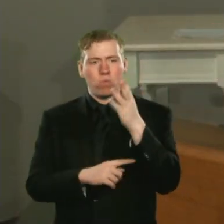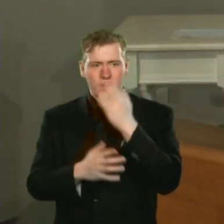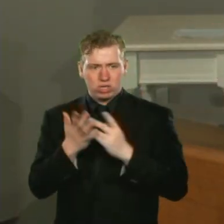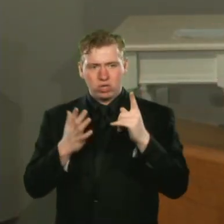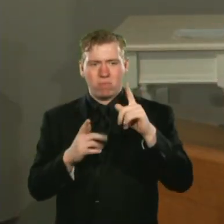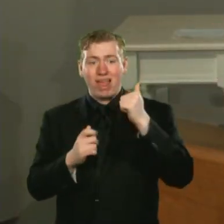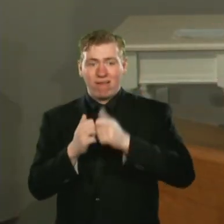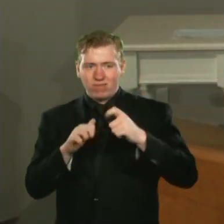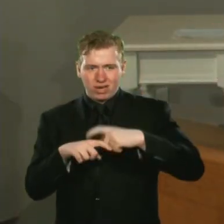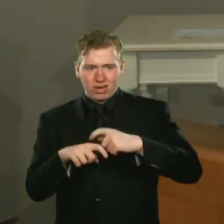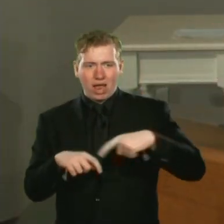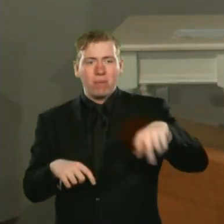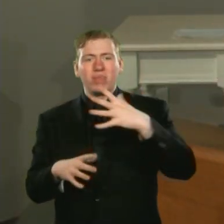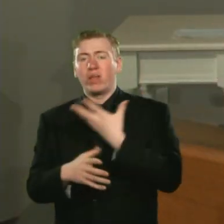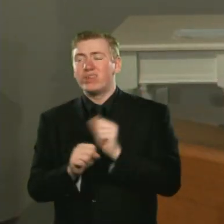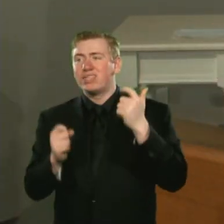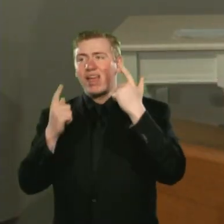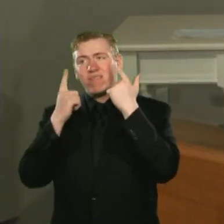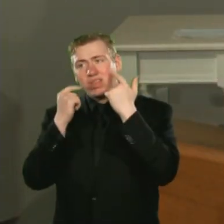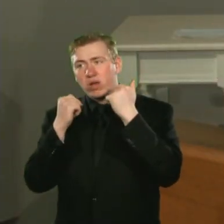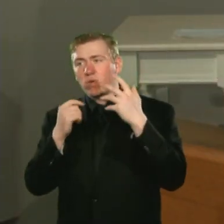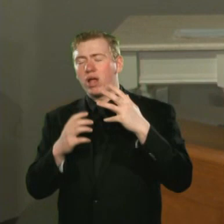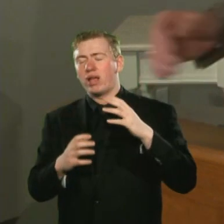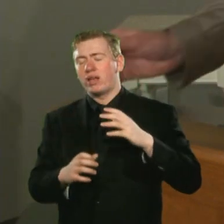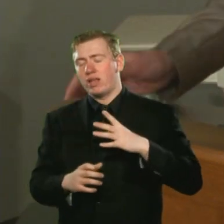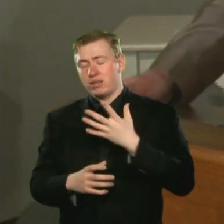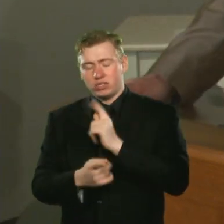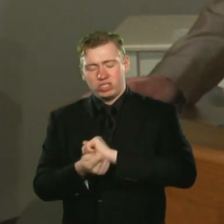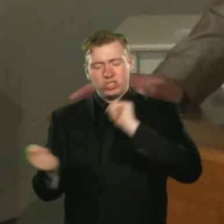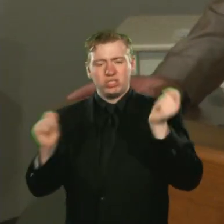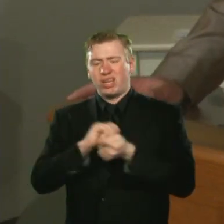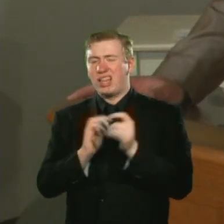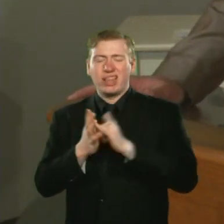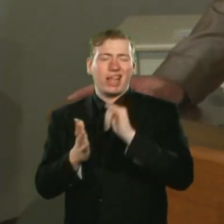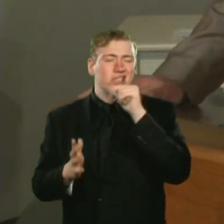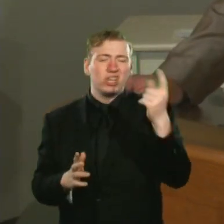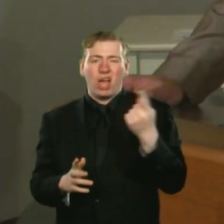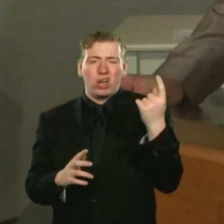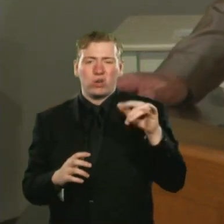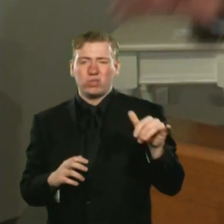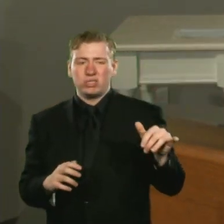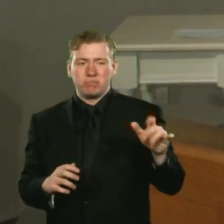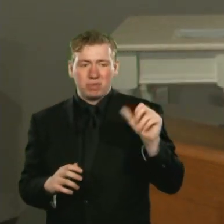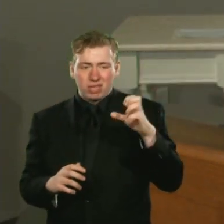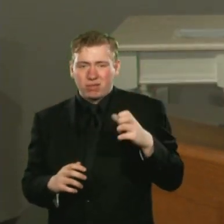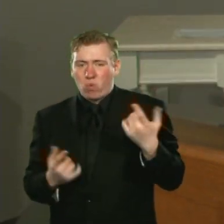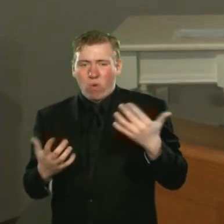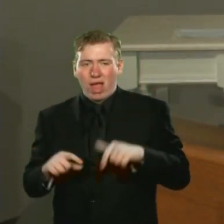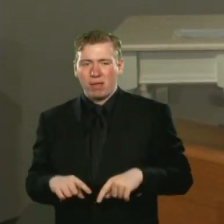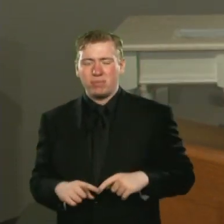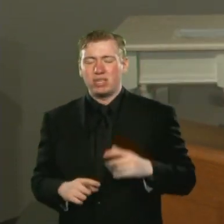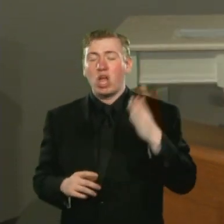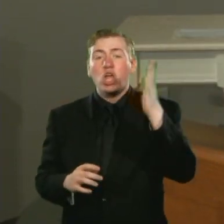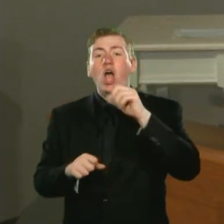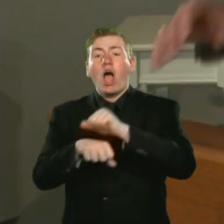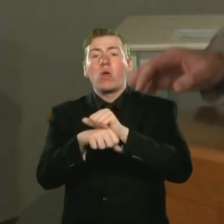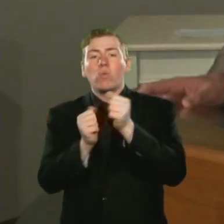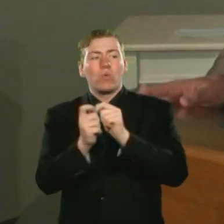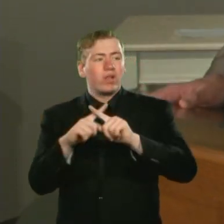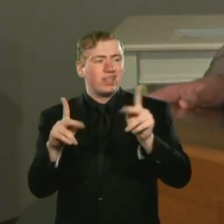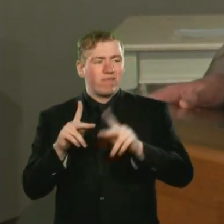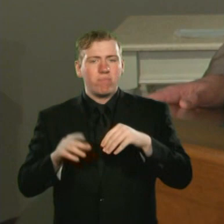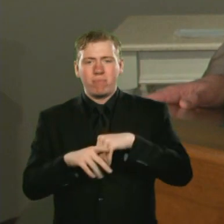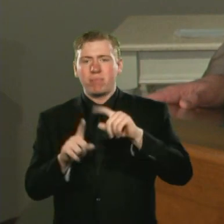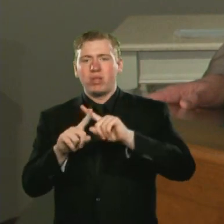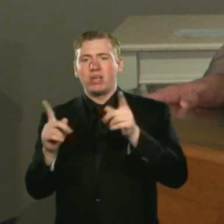time they got saved, they cried, they were repentant, everything was the same. But you know, that's not been the case. God works with different people in different